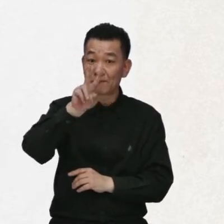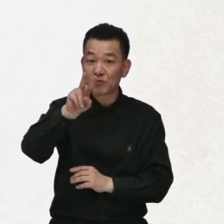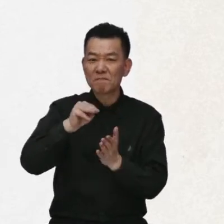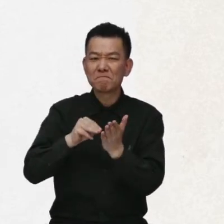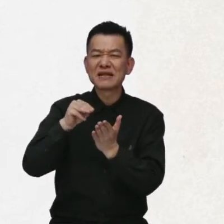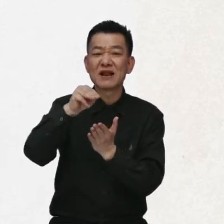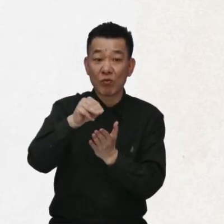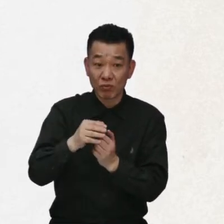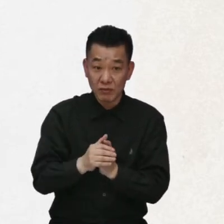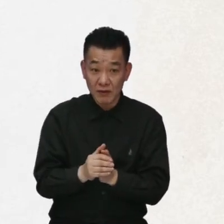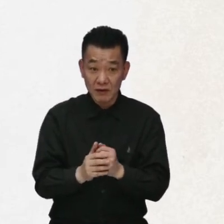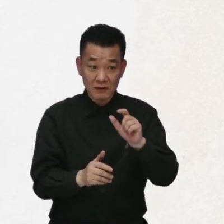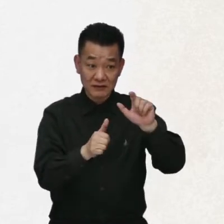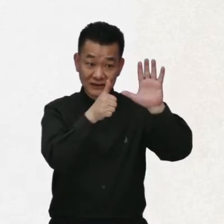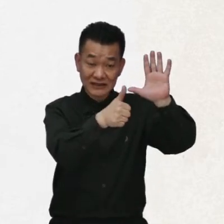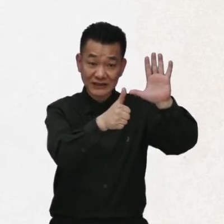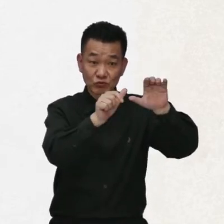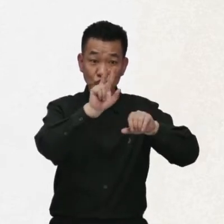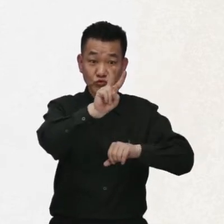over 15 in Korea,